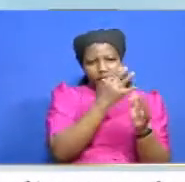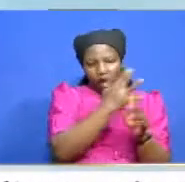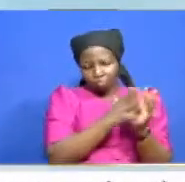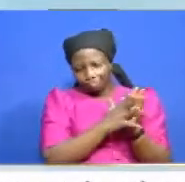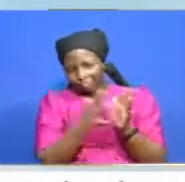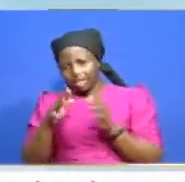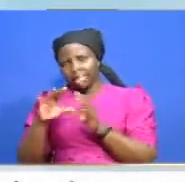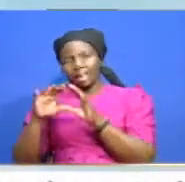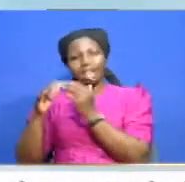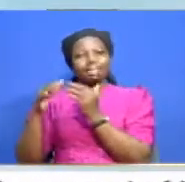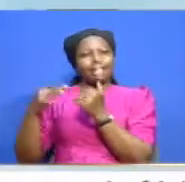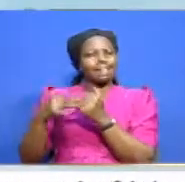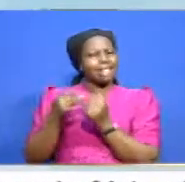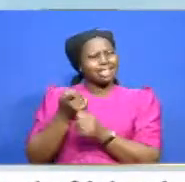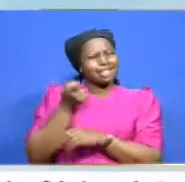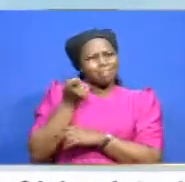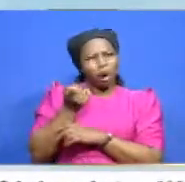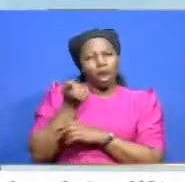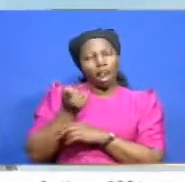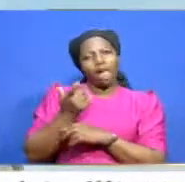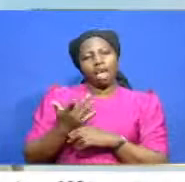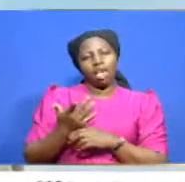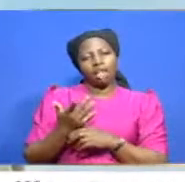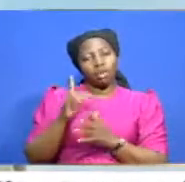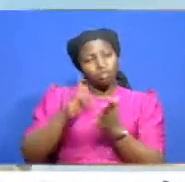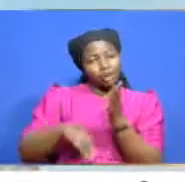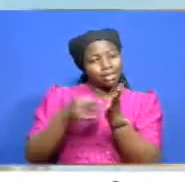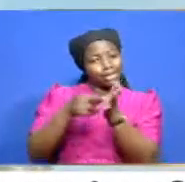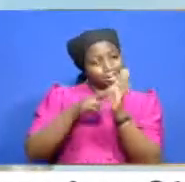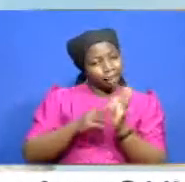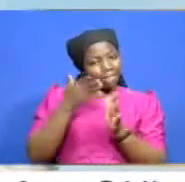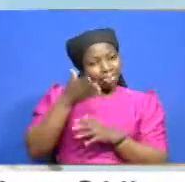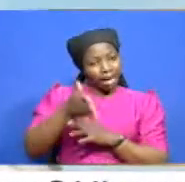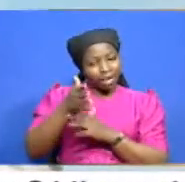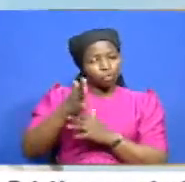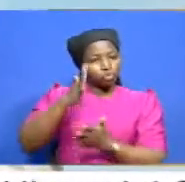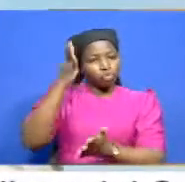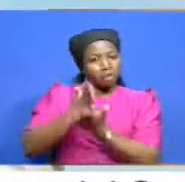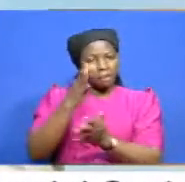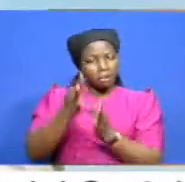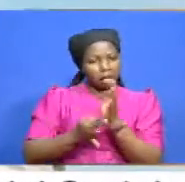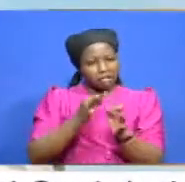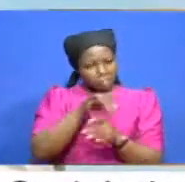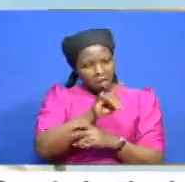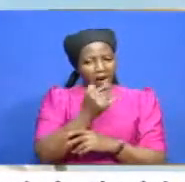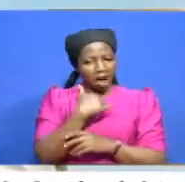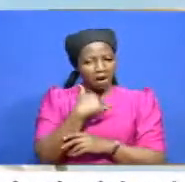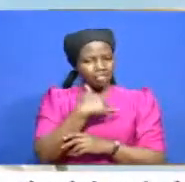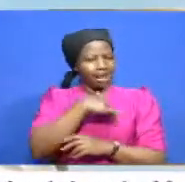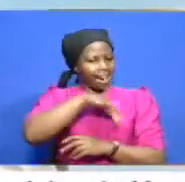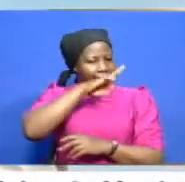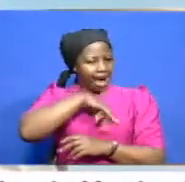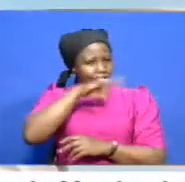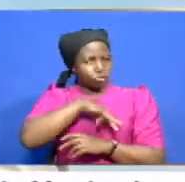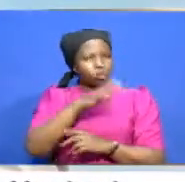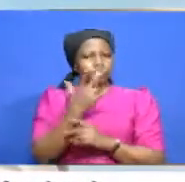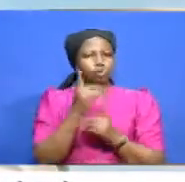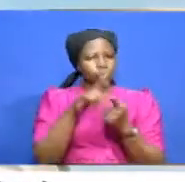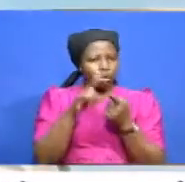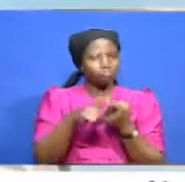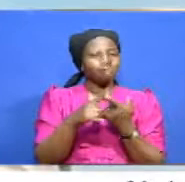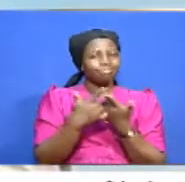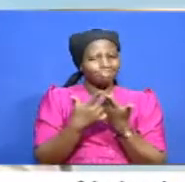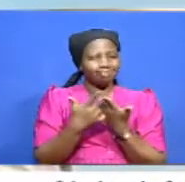small section. What is required there is basically to ascertain whether they have the aptitude to undertake what is there in Form